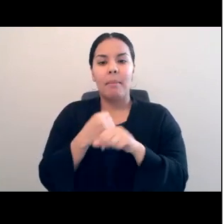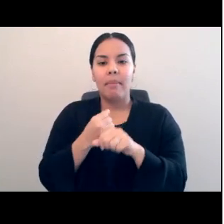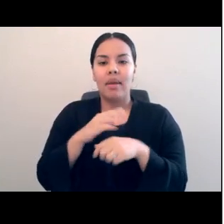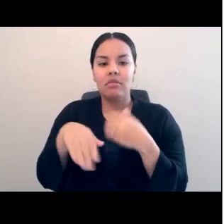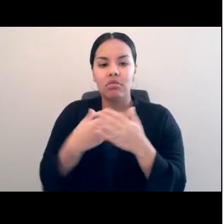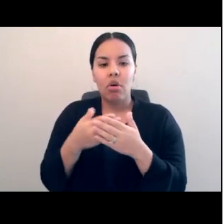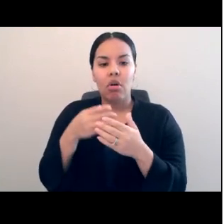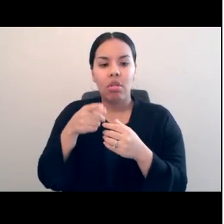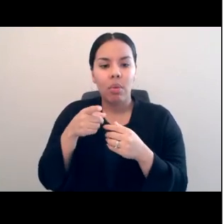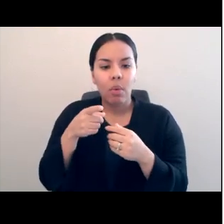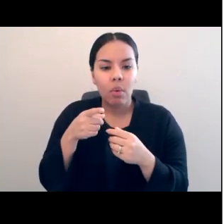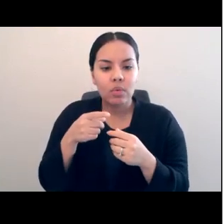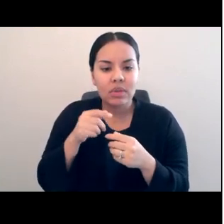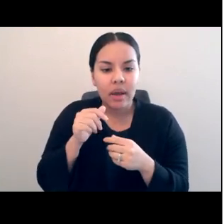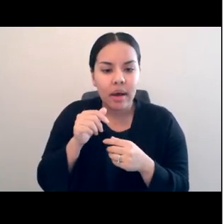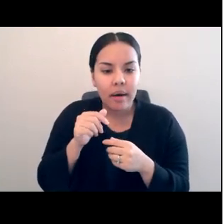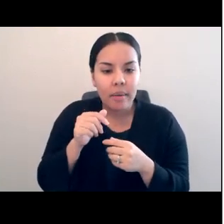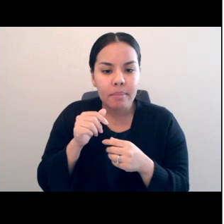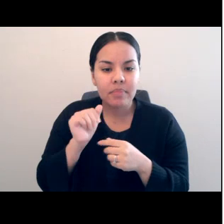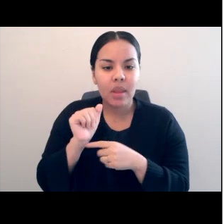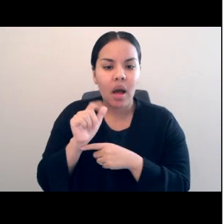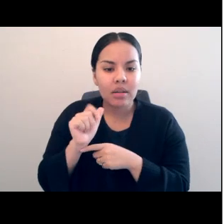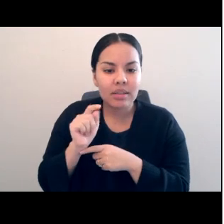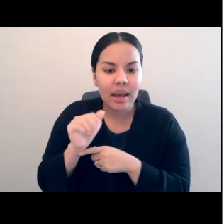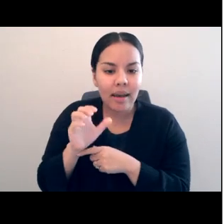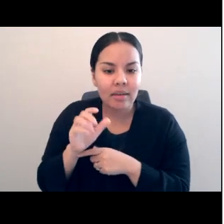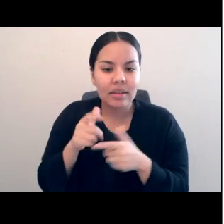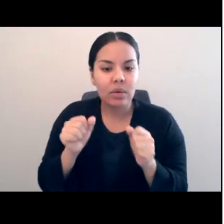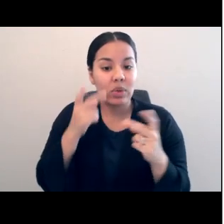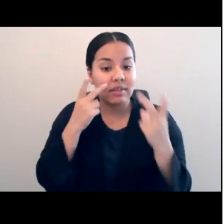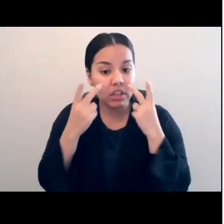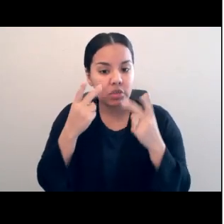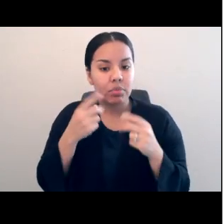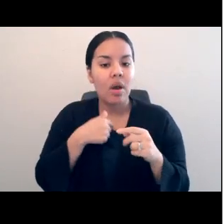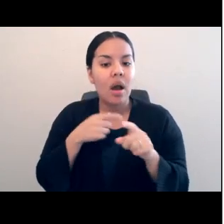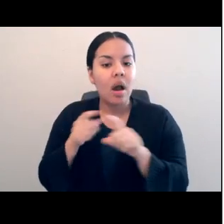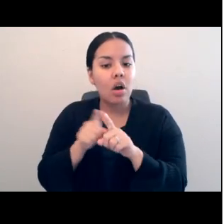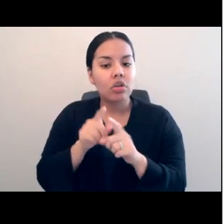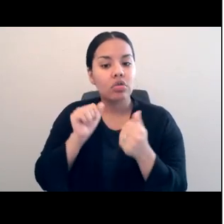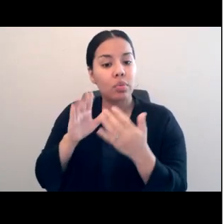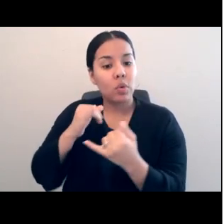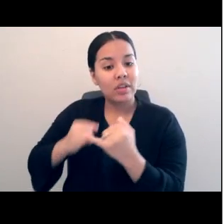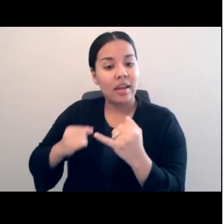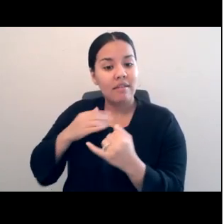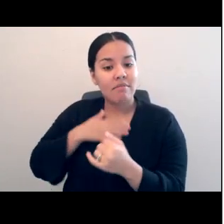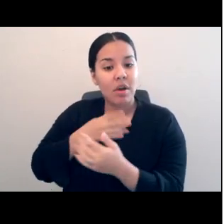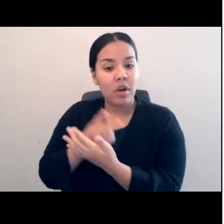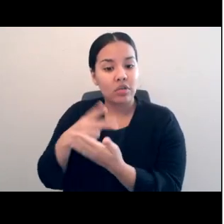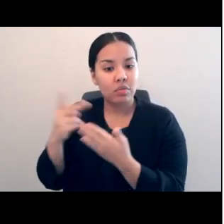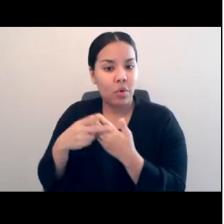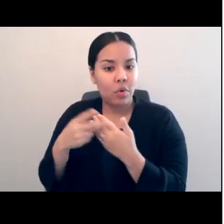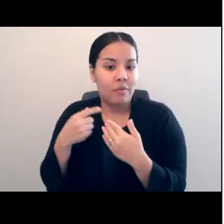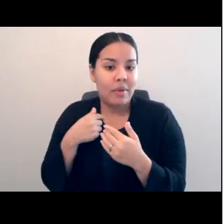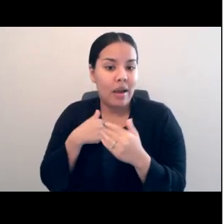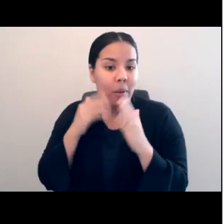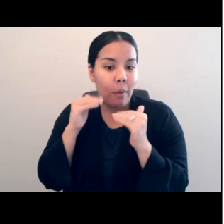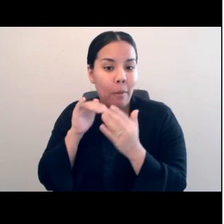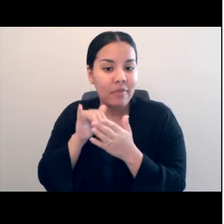I approach the end of my graduate program, I'm hopeful that I won't necessarily fade into obscurity when the market eats me alive and I